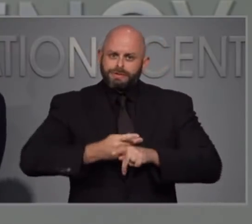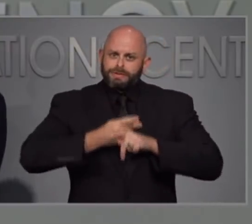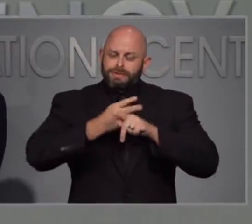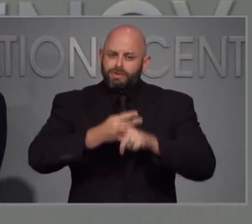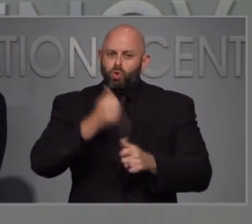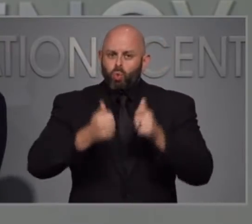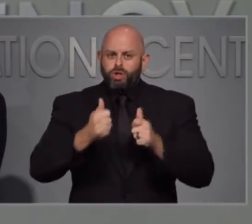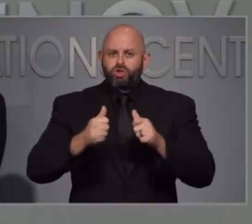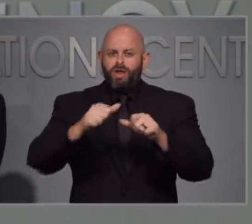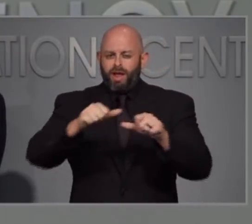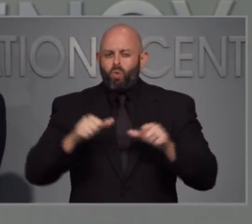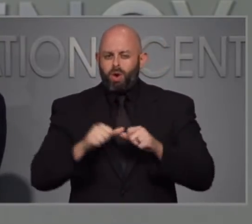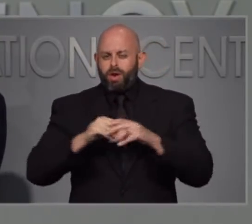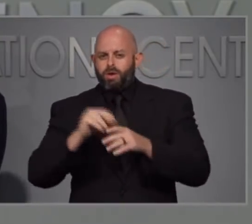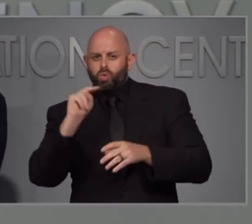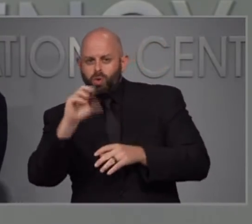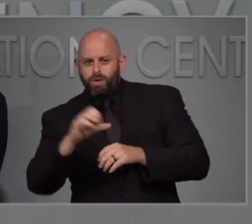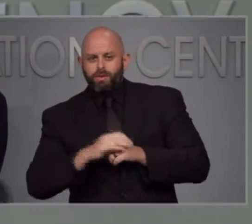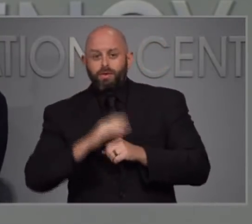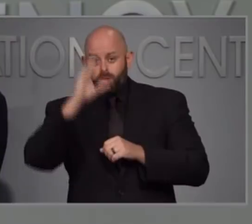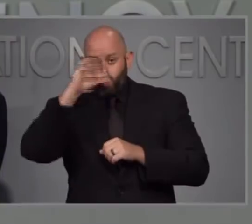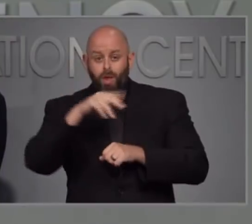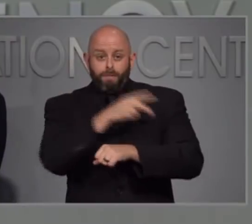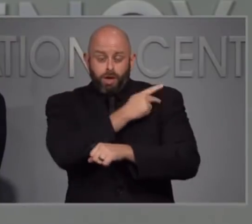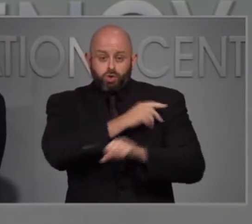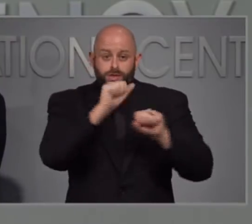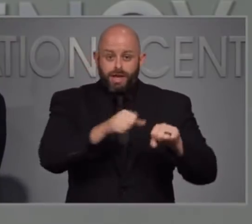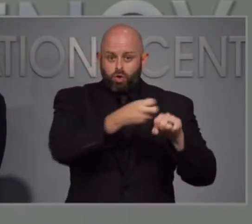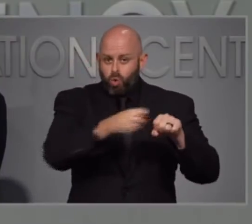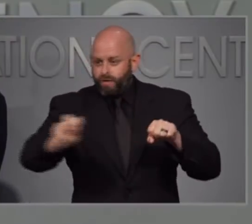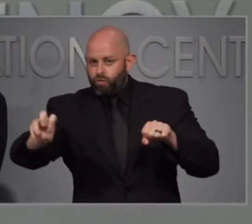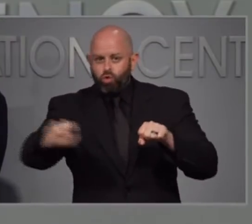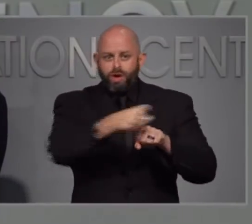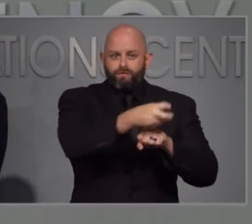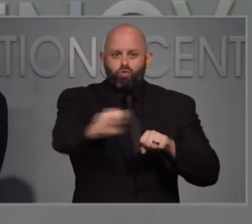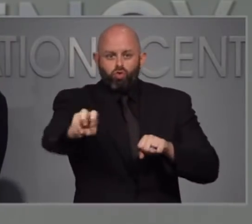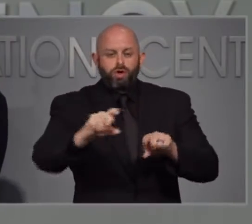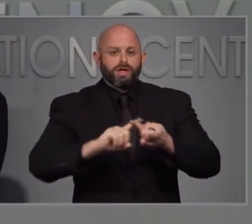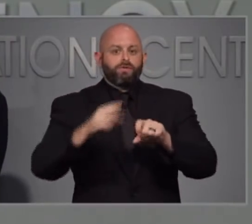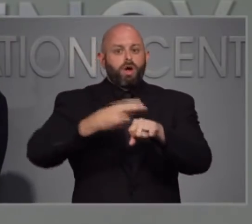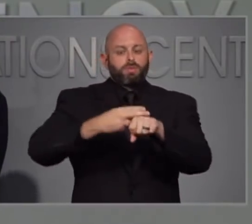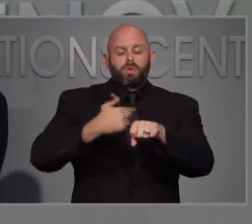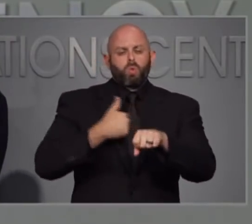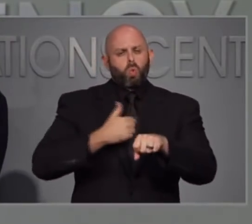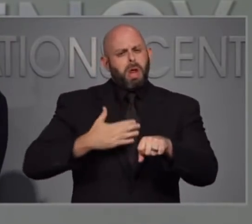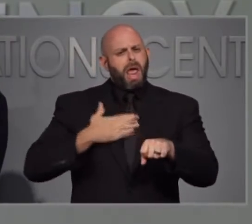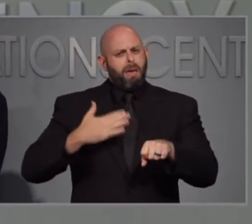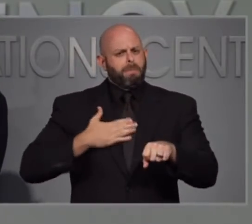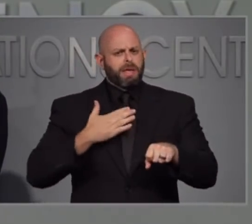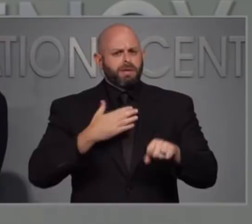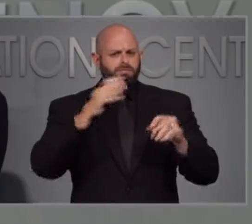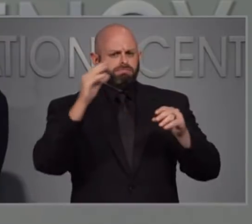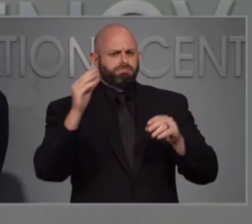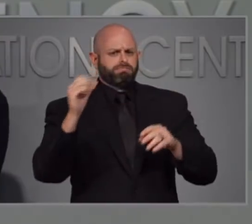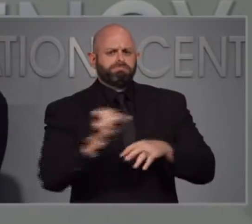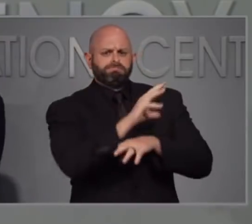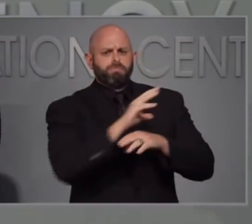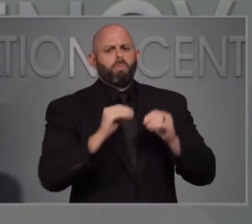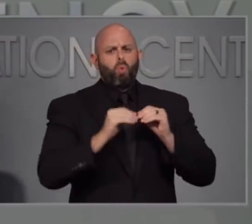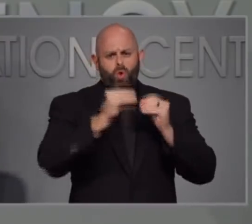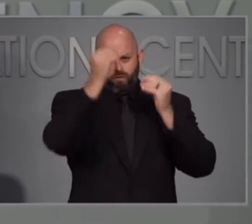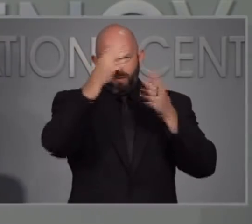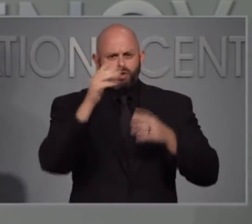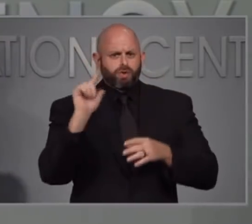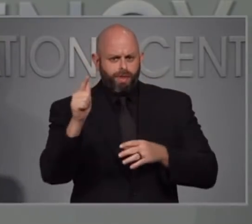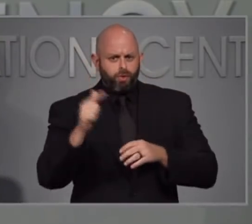that patients get moved around regionally as we think about hospital capacity. So we'd be happy to share more information as we go. You